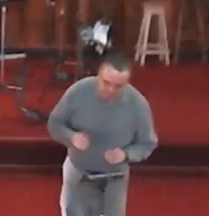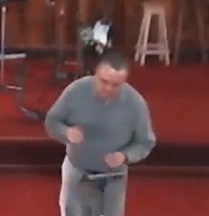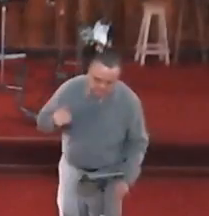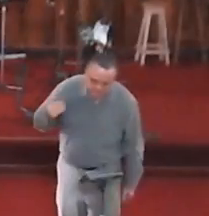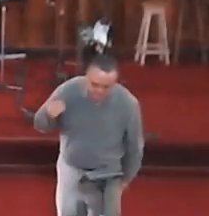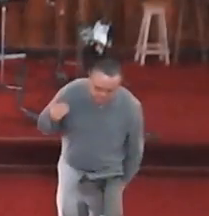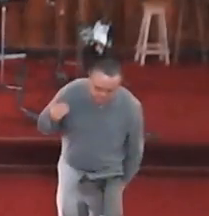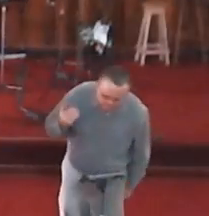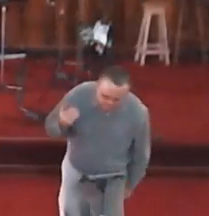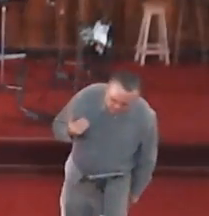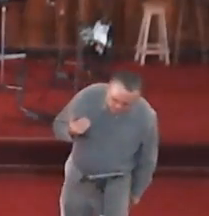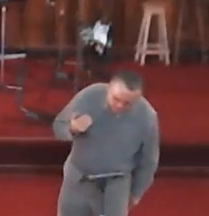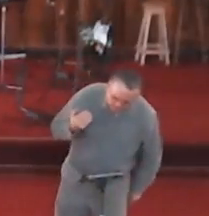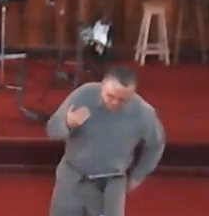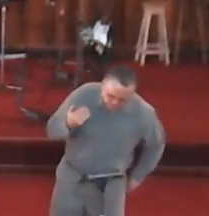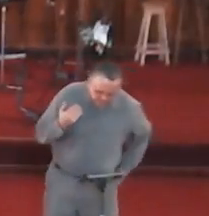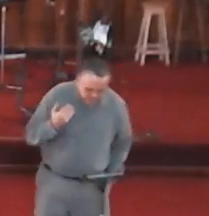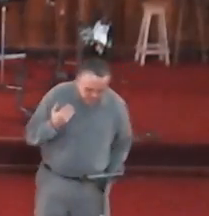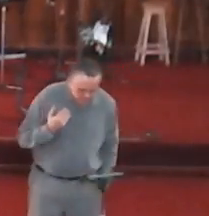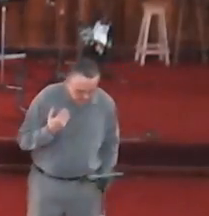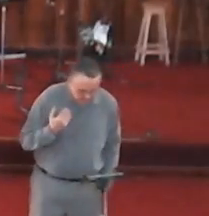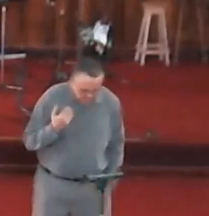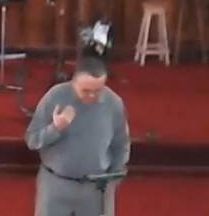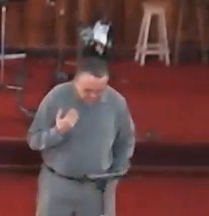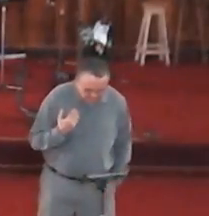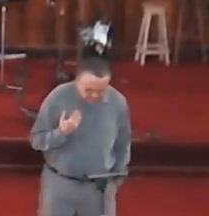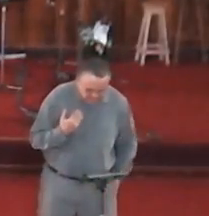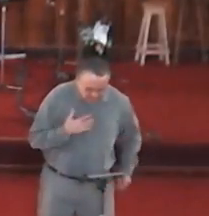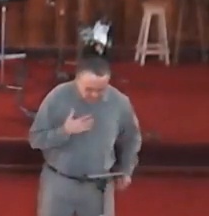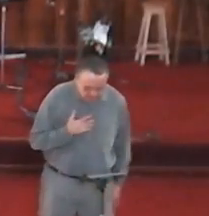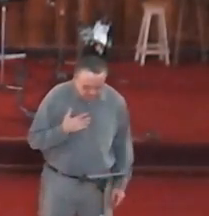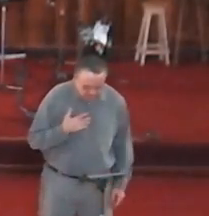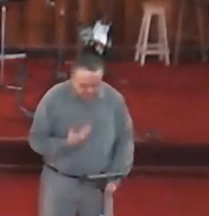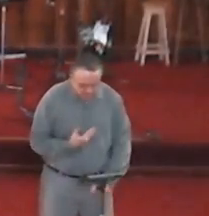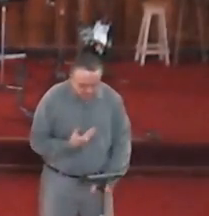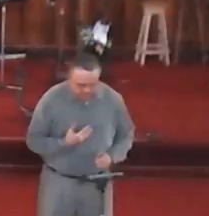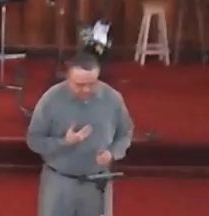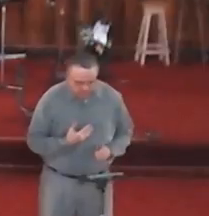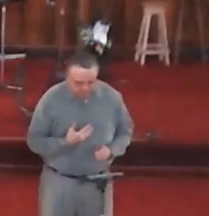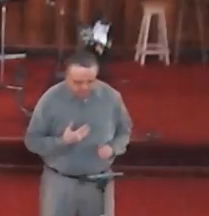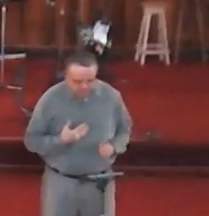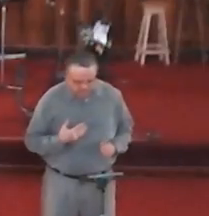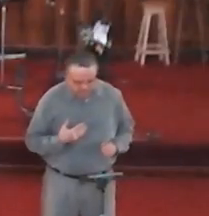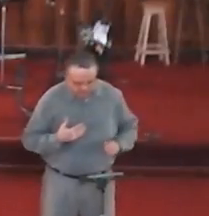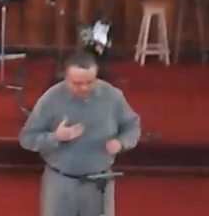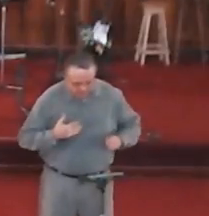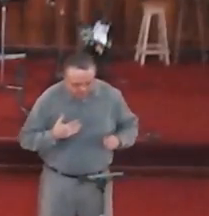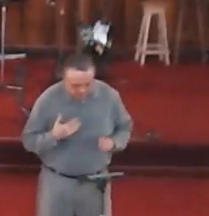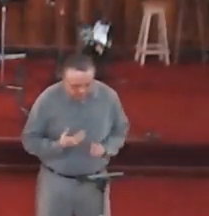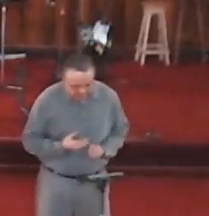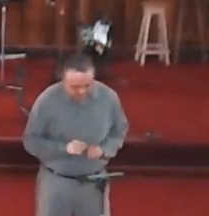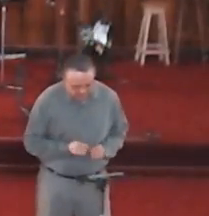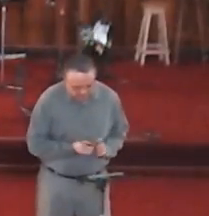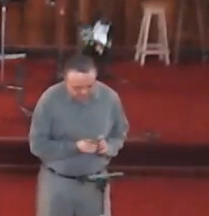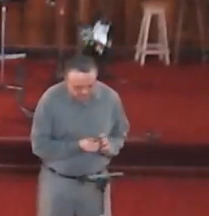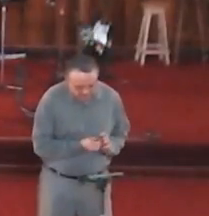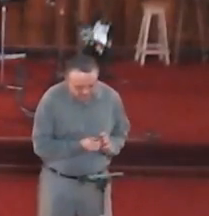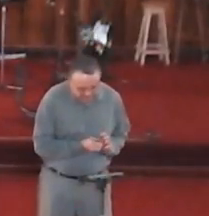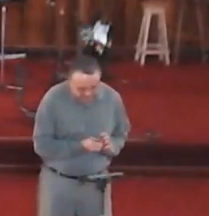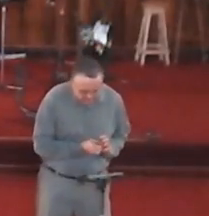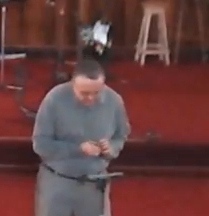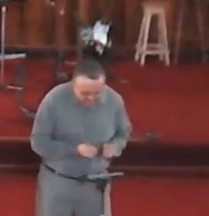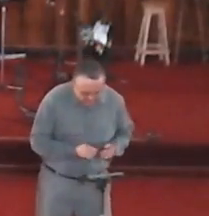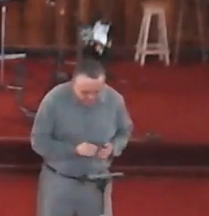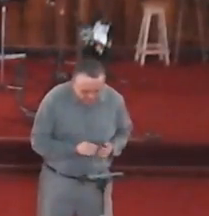mission. Versículo 4, Bernabé y Saulo, enviados por el Espíritu Santo, bajaron